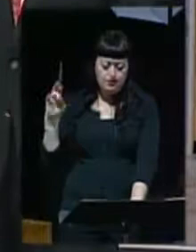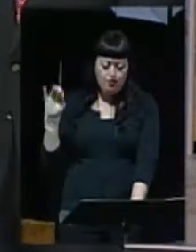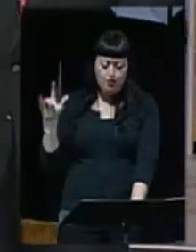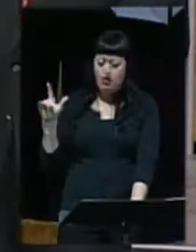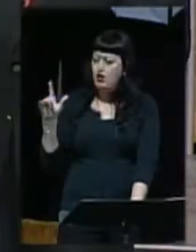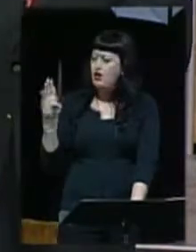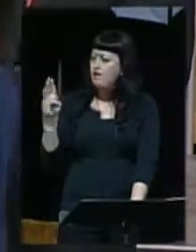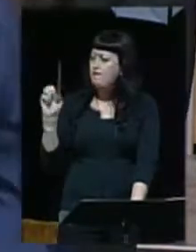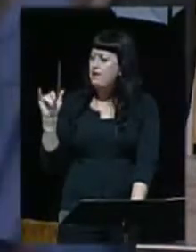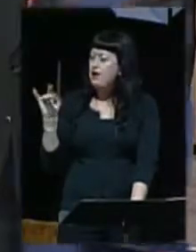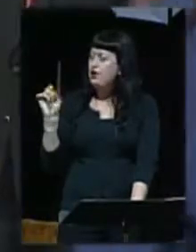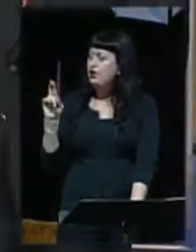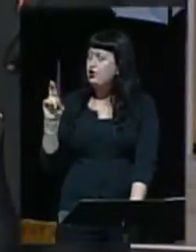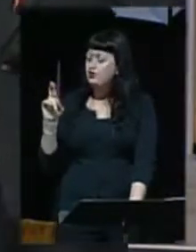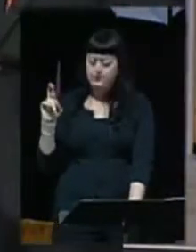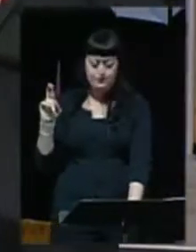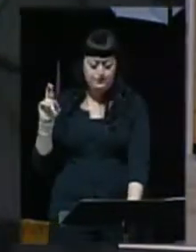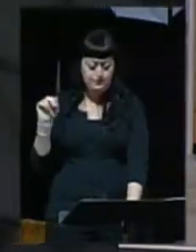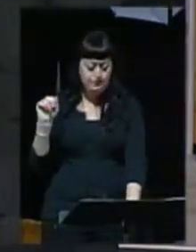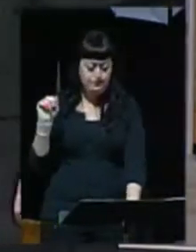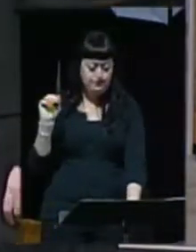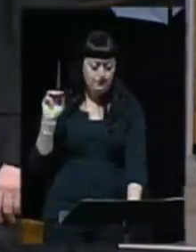April Beyer.